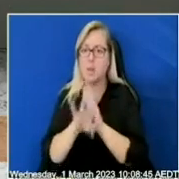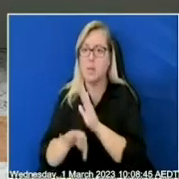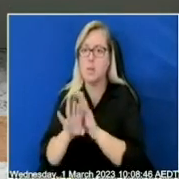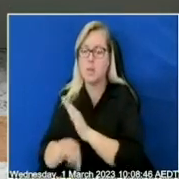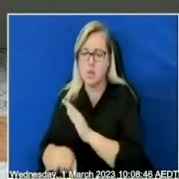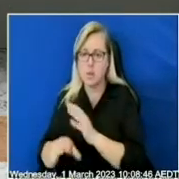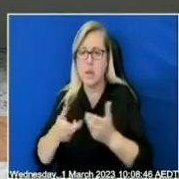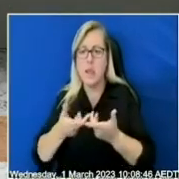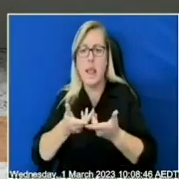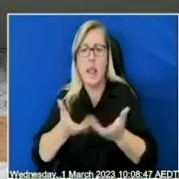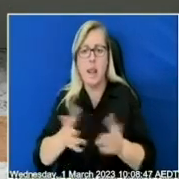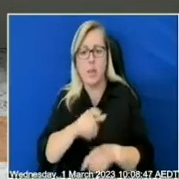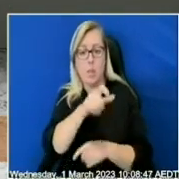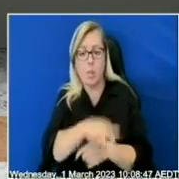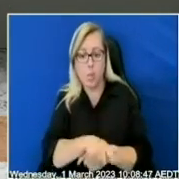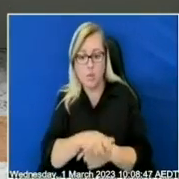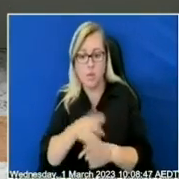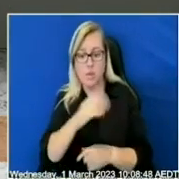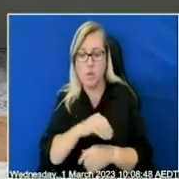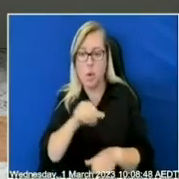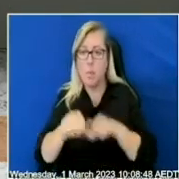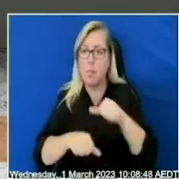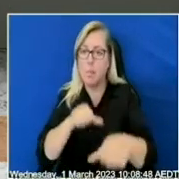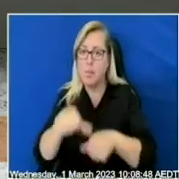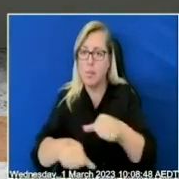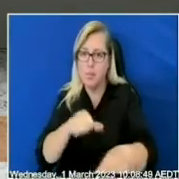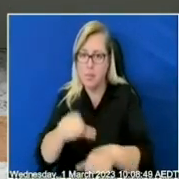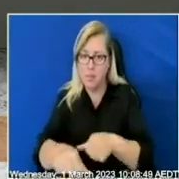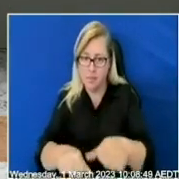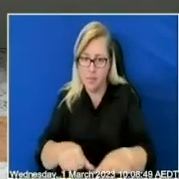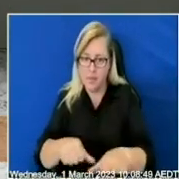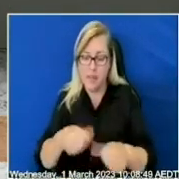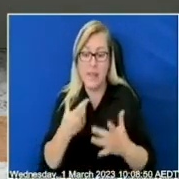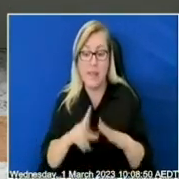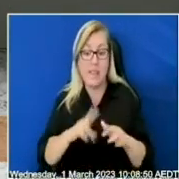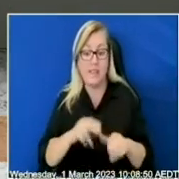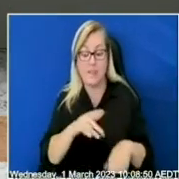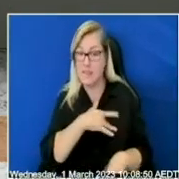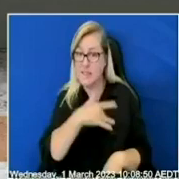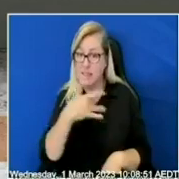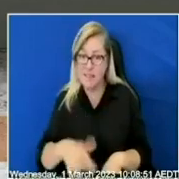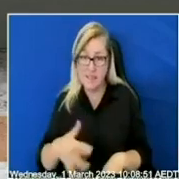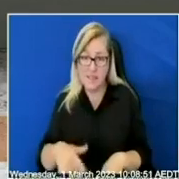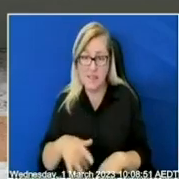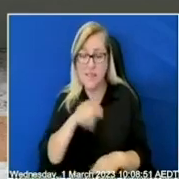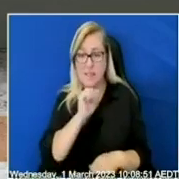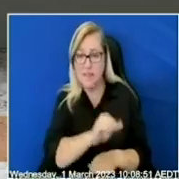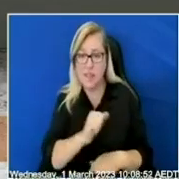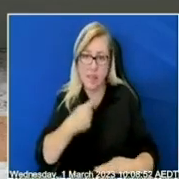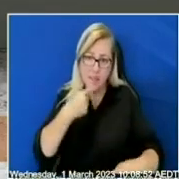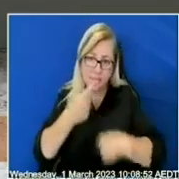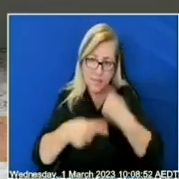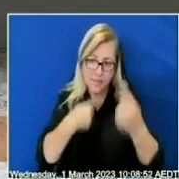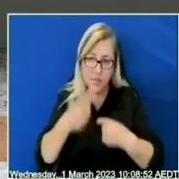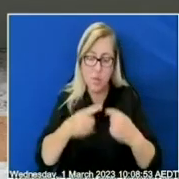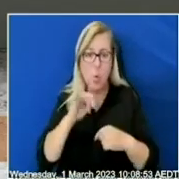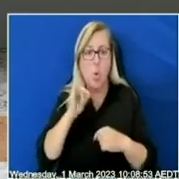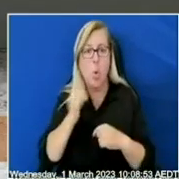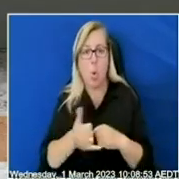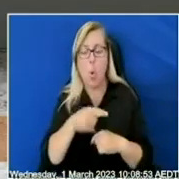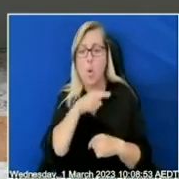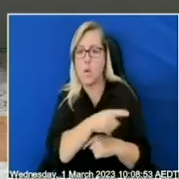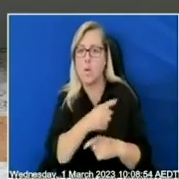the nature and subject matter of the proceeding is sensitive, or the conduct of the proceeding would be more efficient and effective, or the